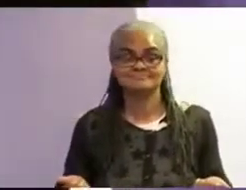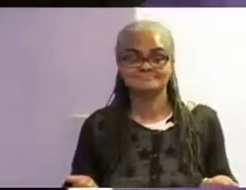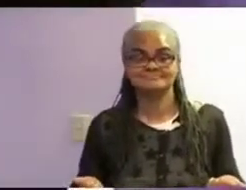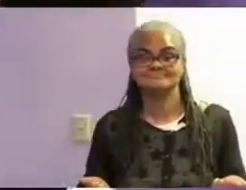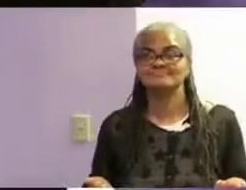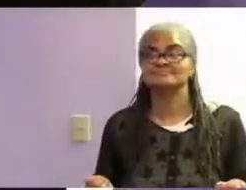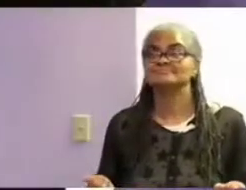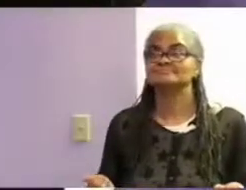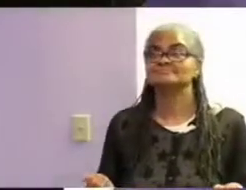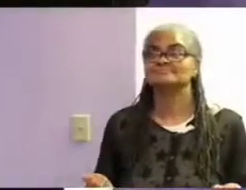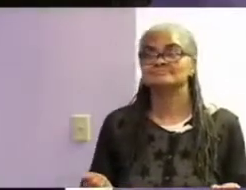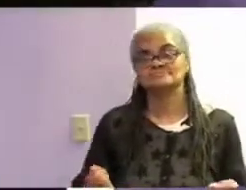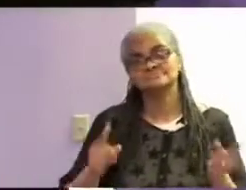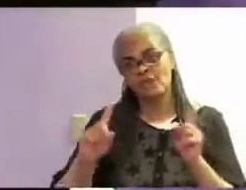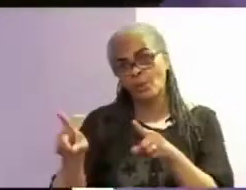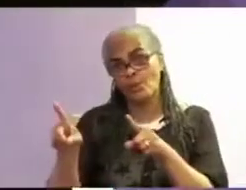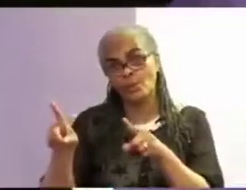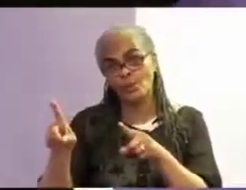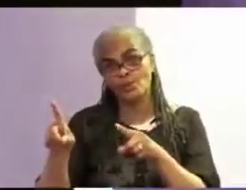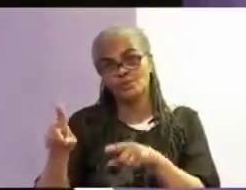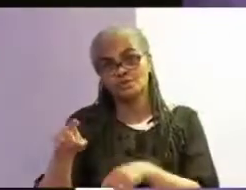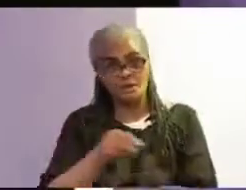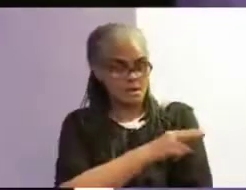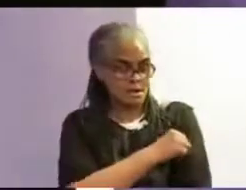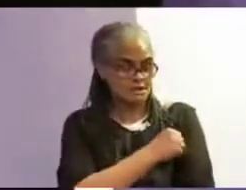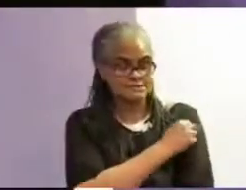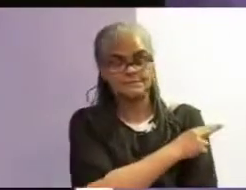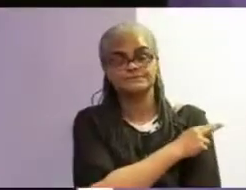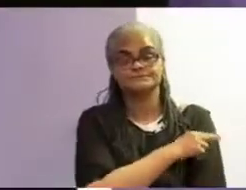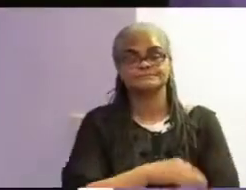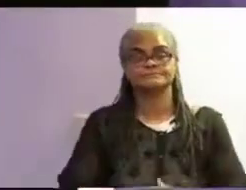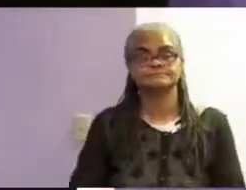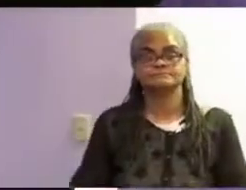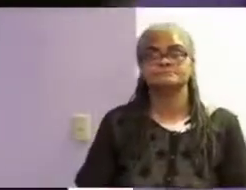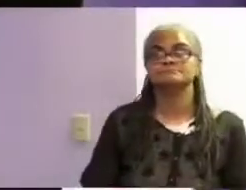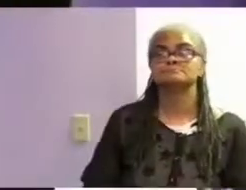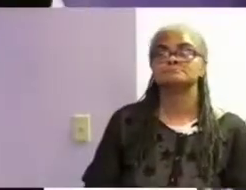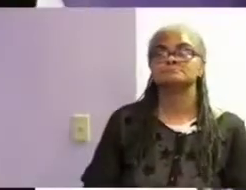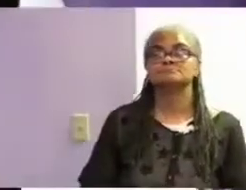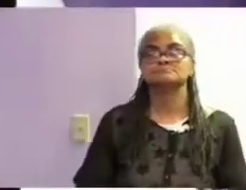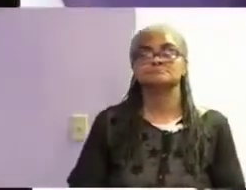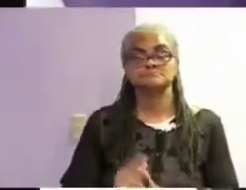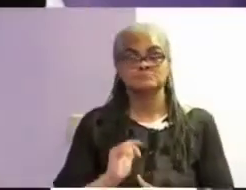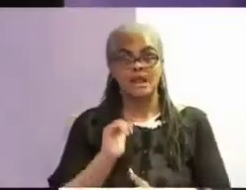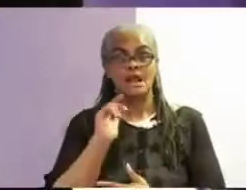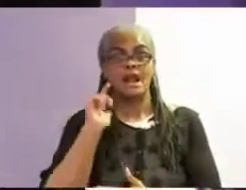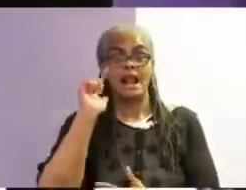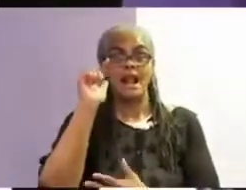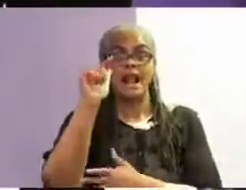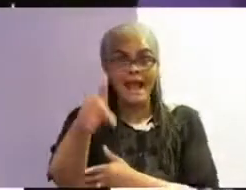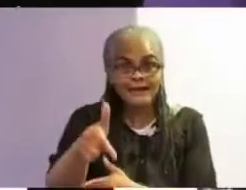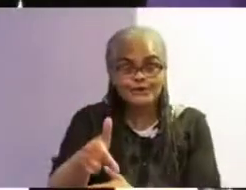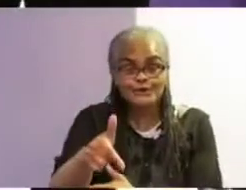To go to the hospital back and forth. On top of that,